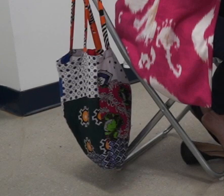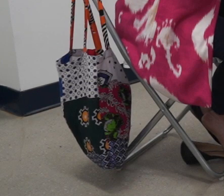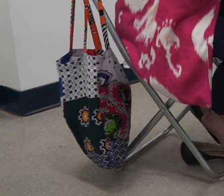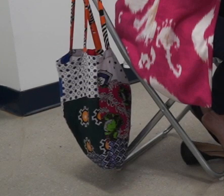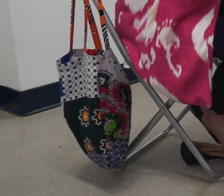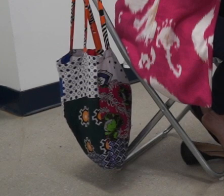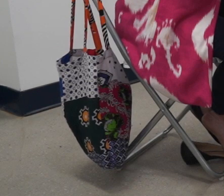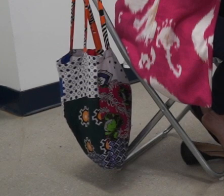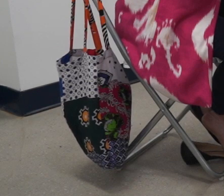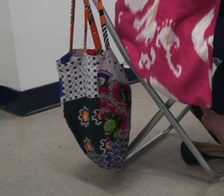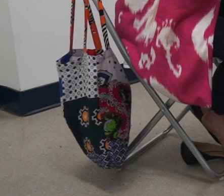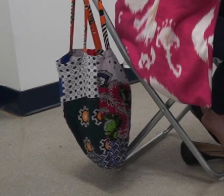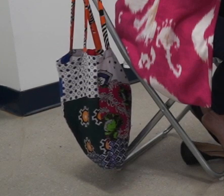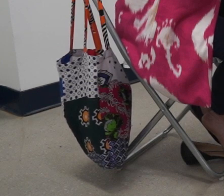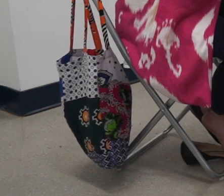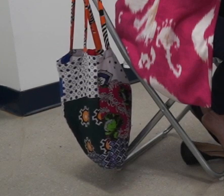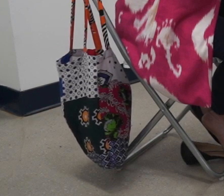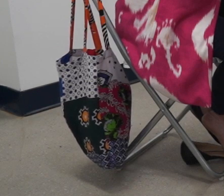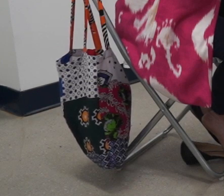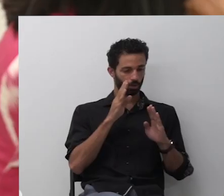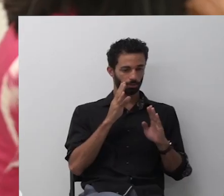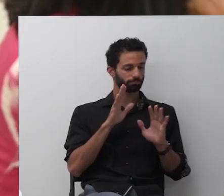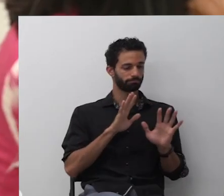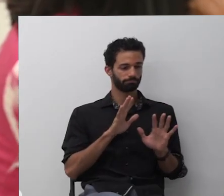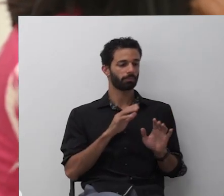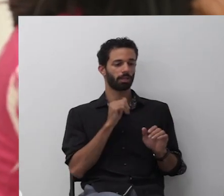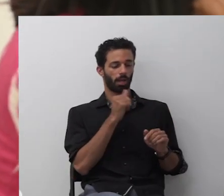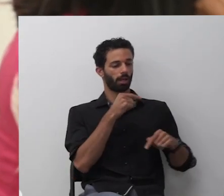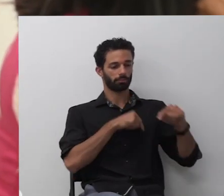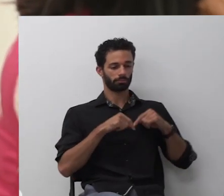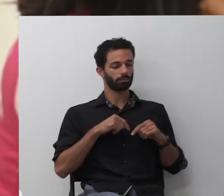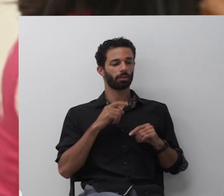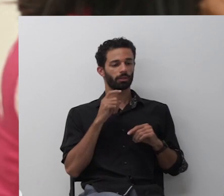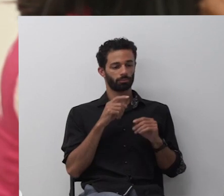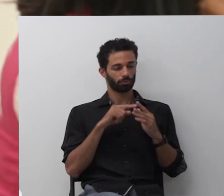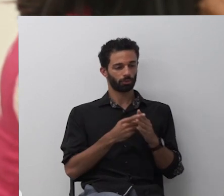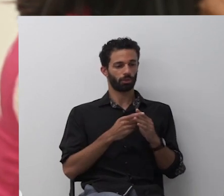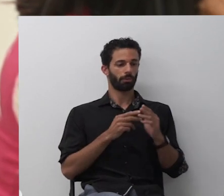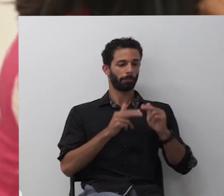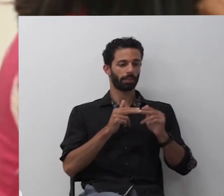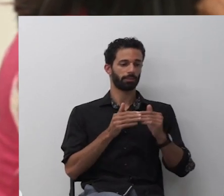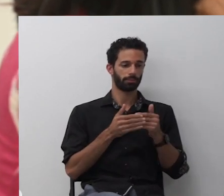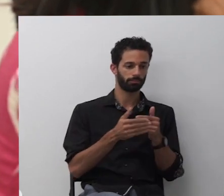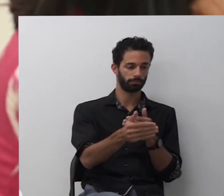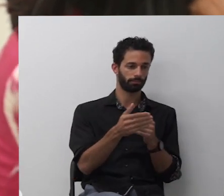are we gonna slide into and just start building something in this moment, knowing